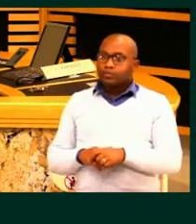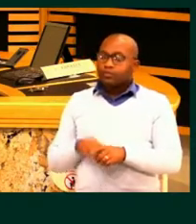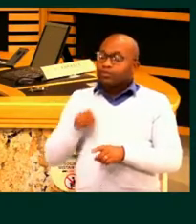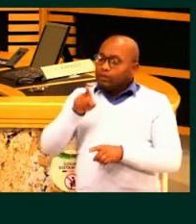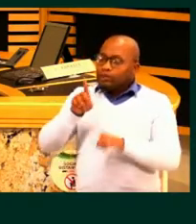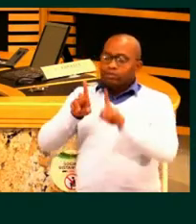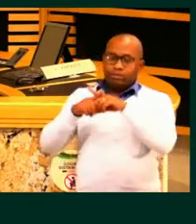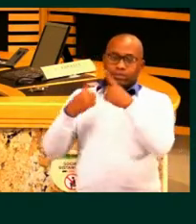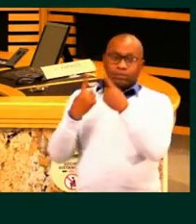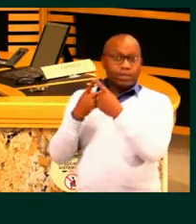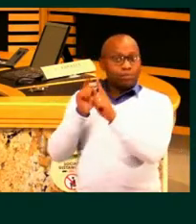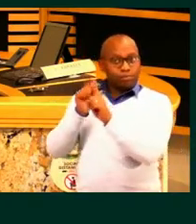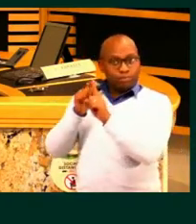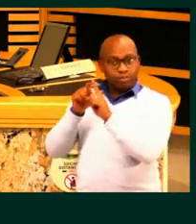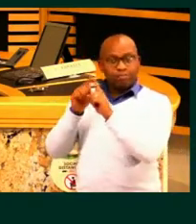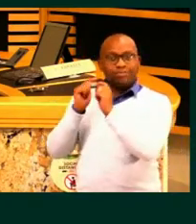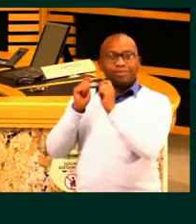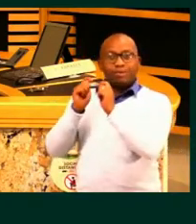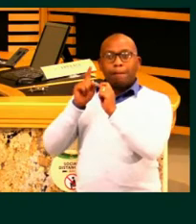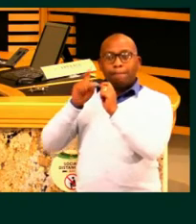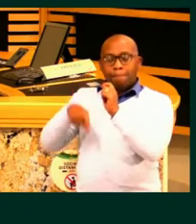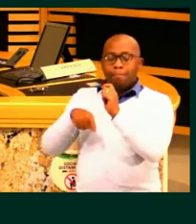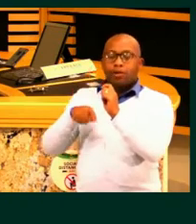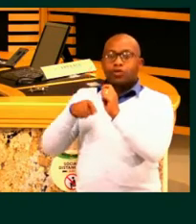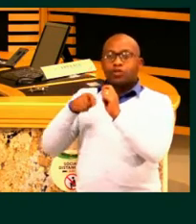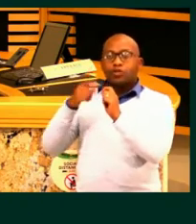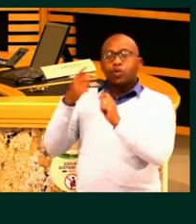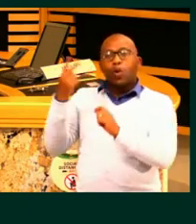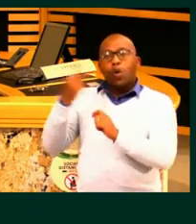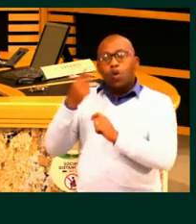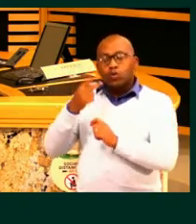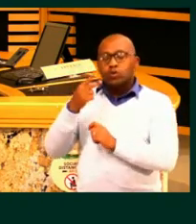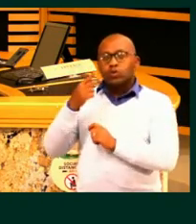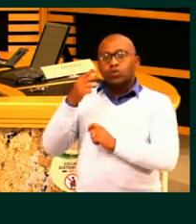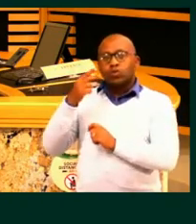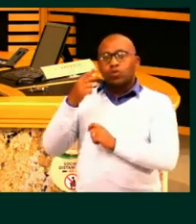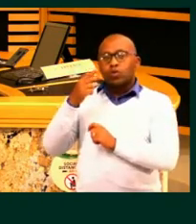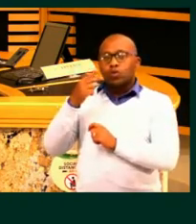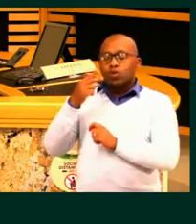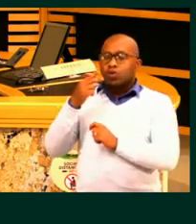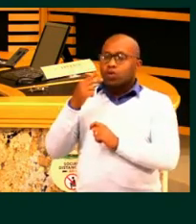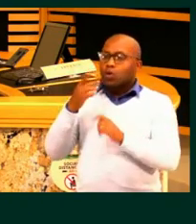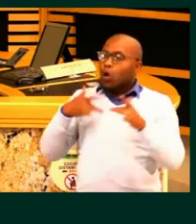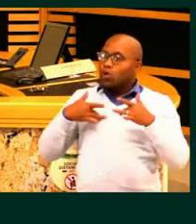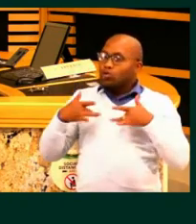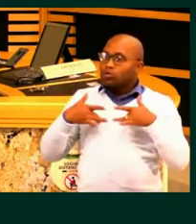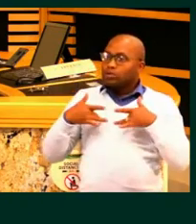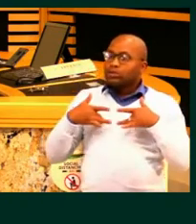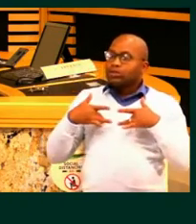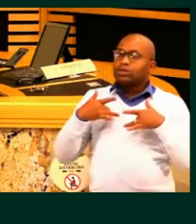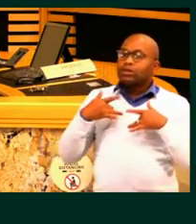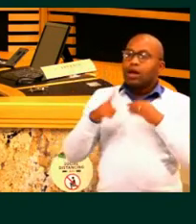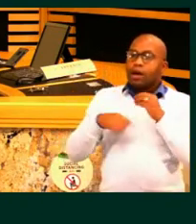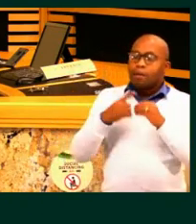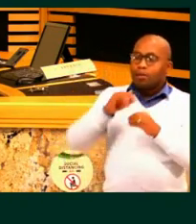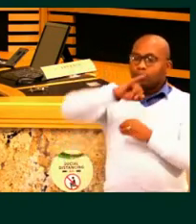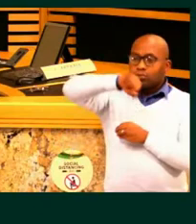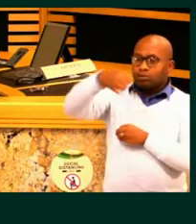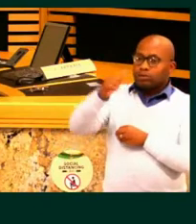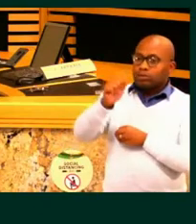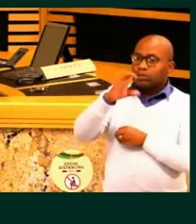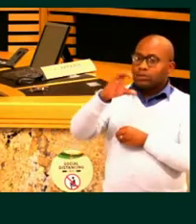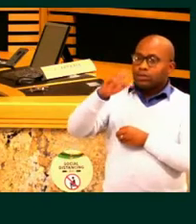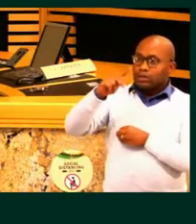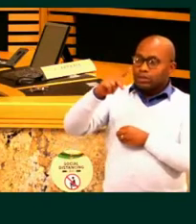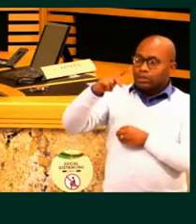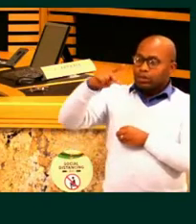consider the automated patching machine that calls that is called the jet Patcher which